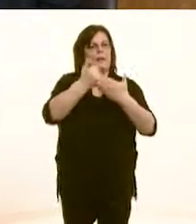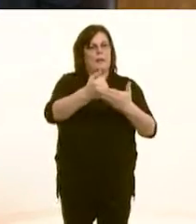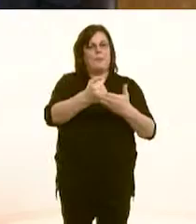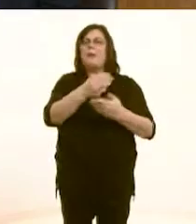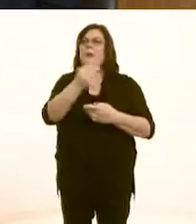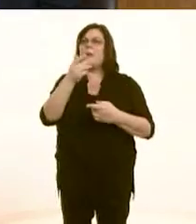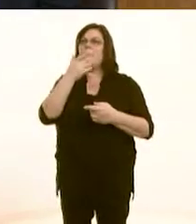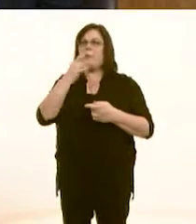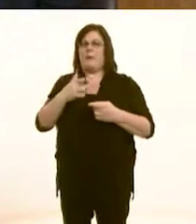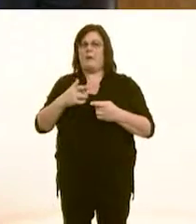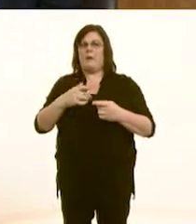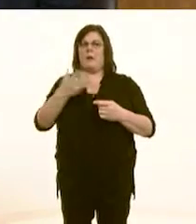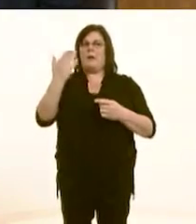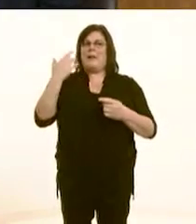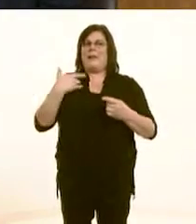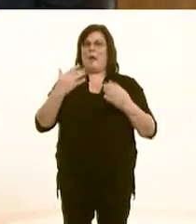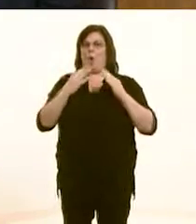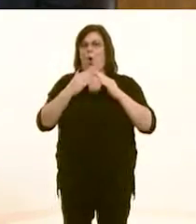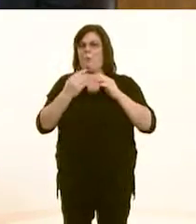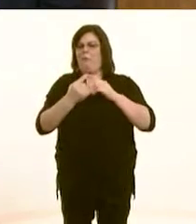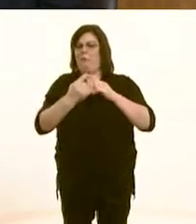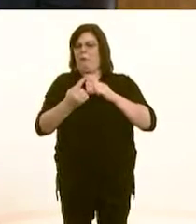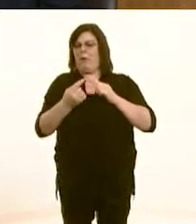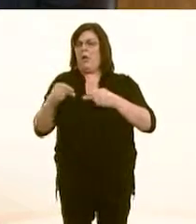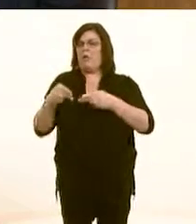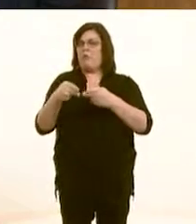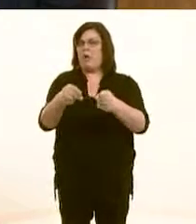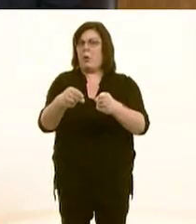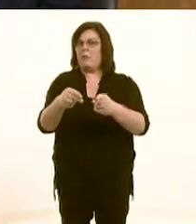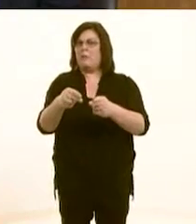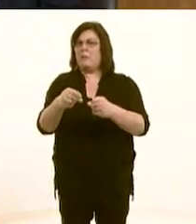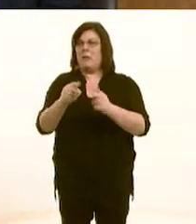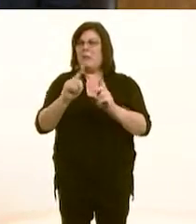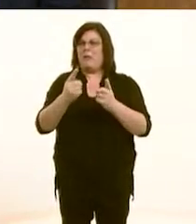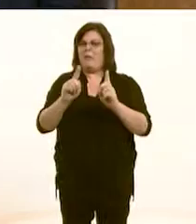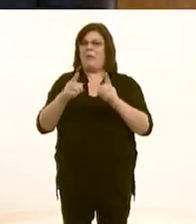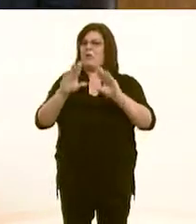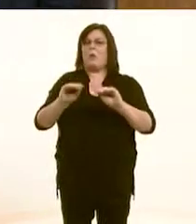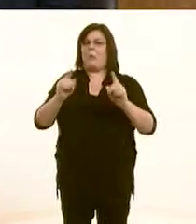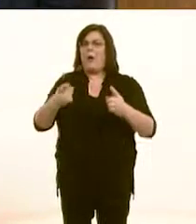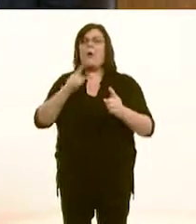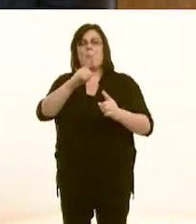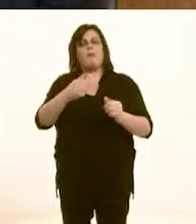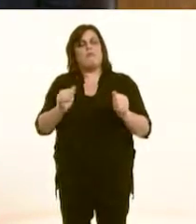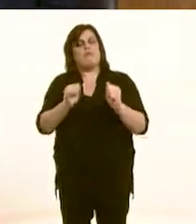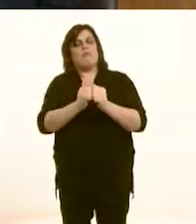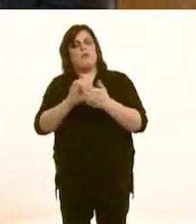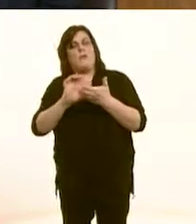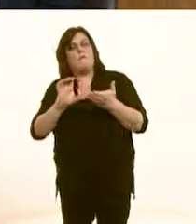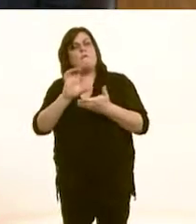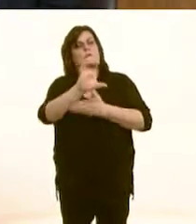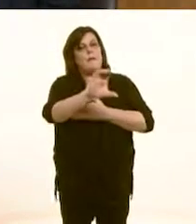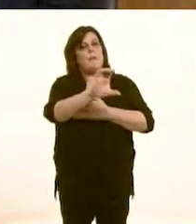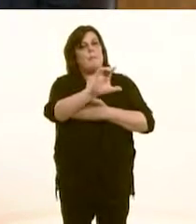themselves a little closer to the road than was previously the case. That's unavoidable, but it is right that they should be compensated for that loss of